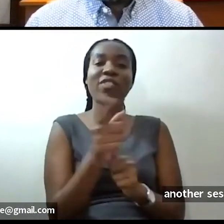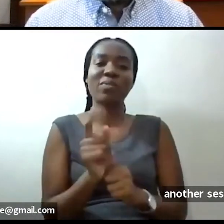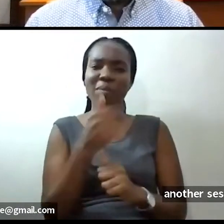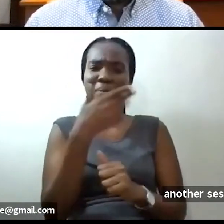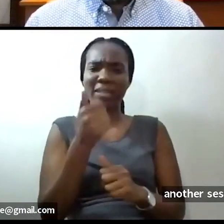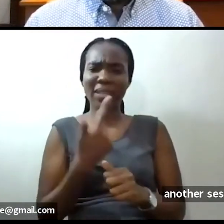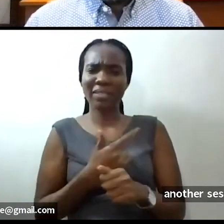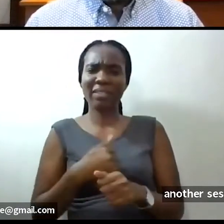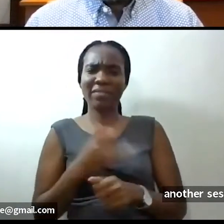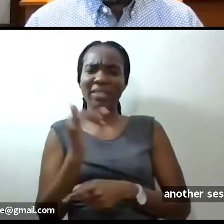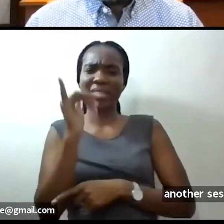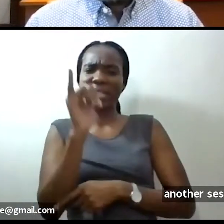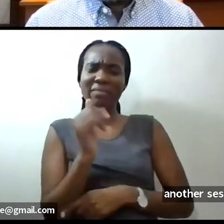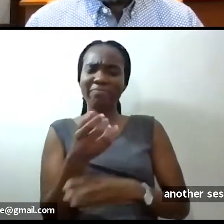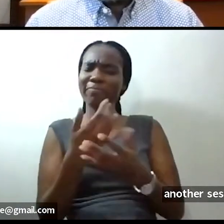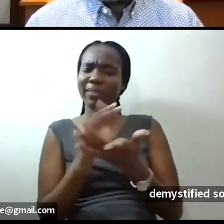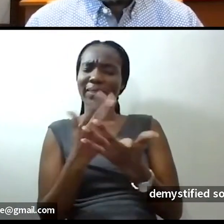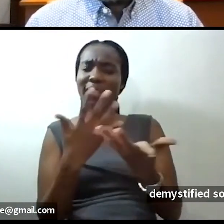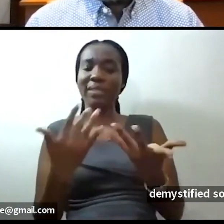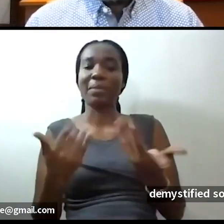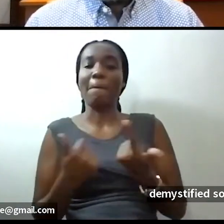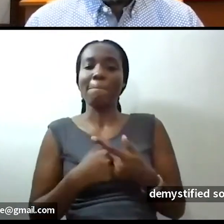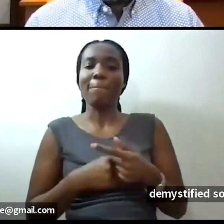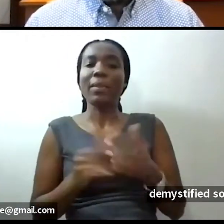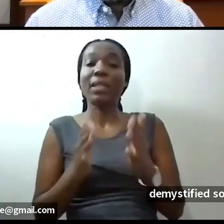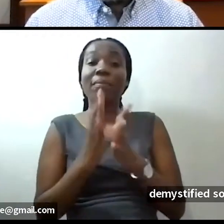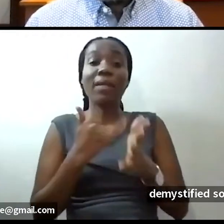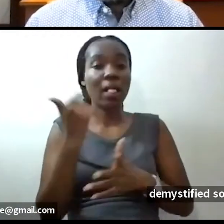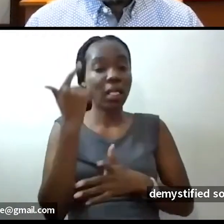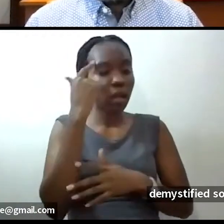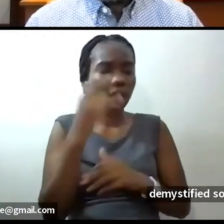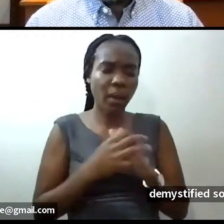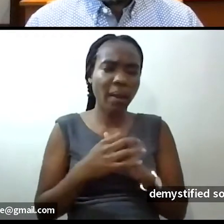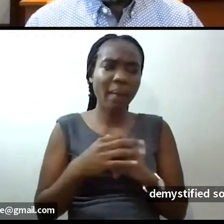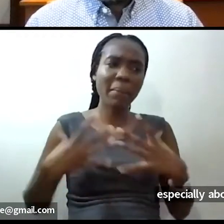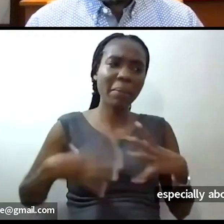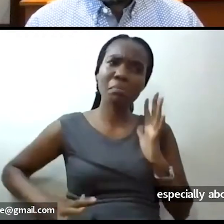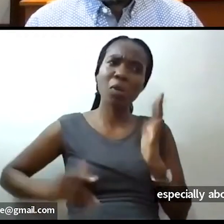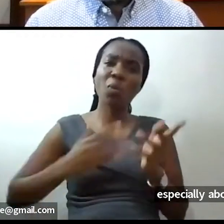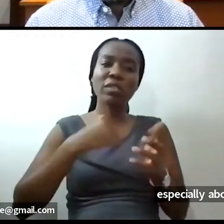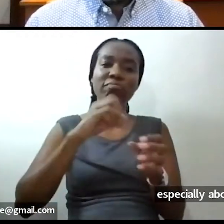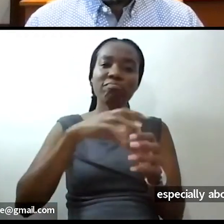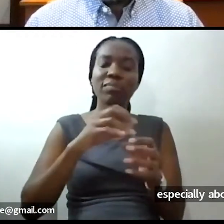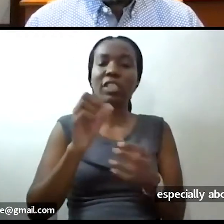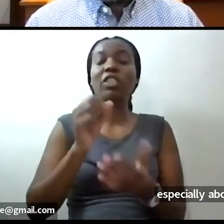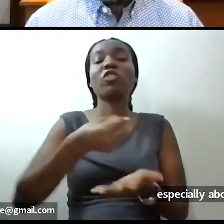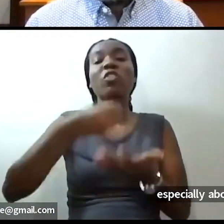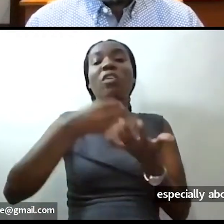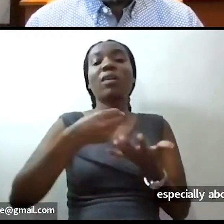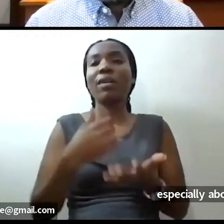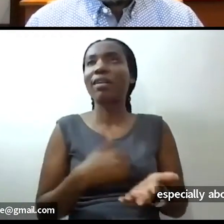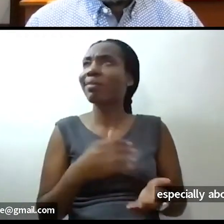think, and especially about people rent to invest in stocks. A while back, there's a time it was